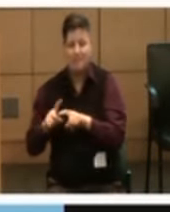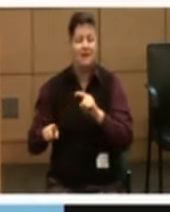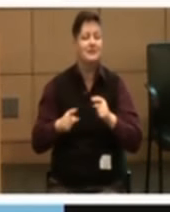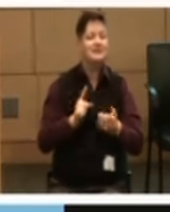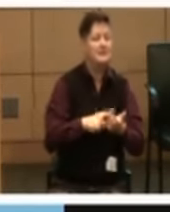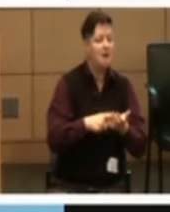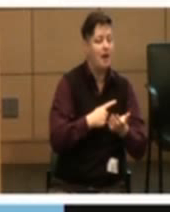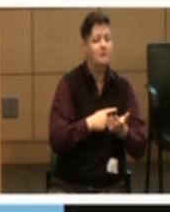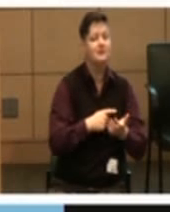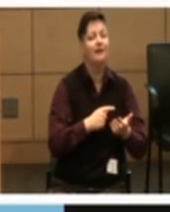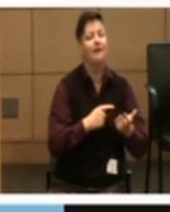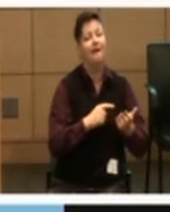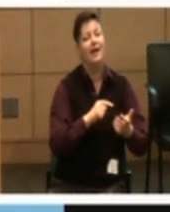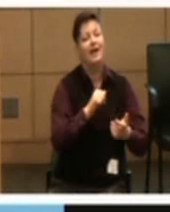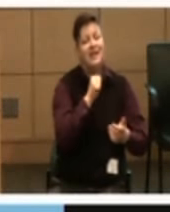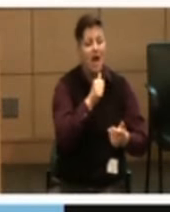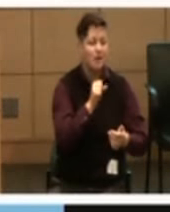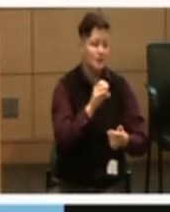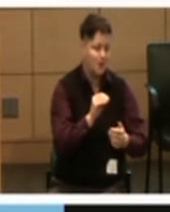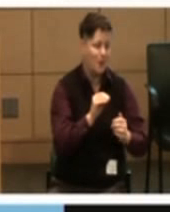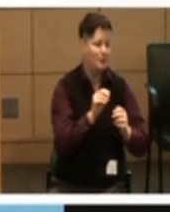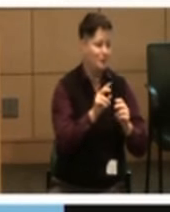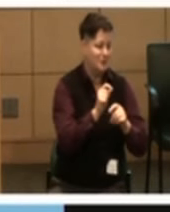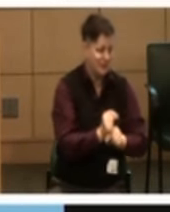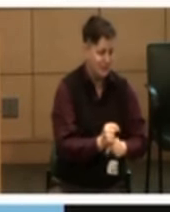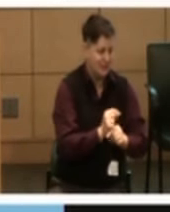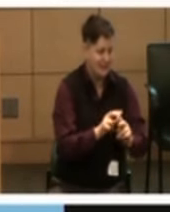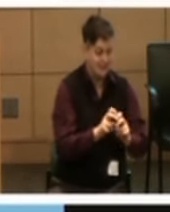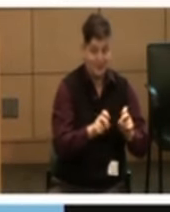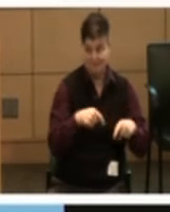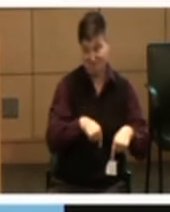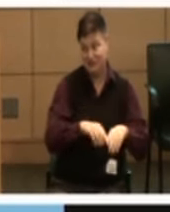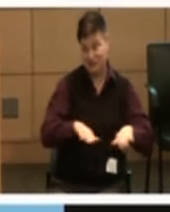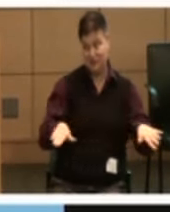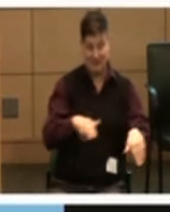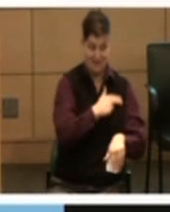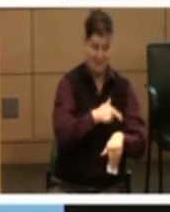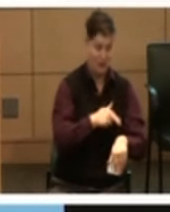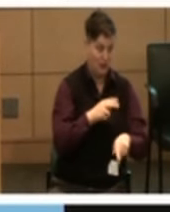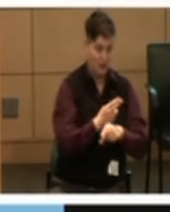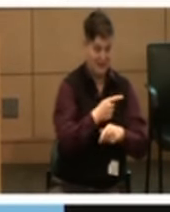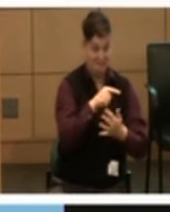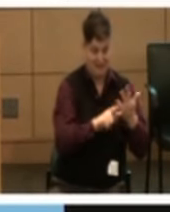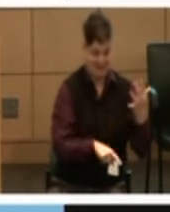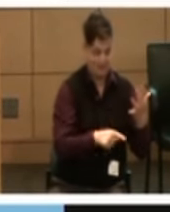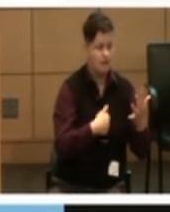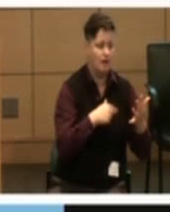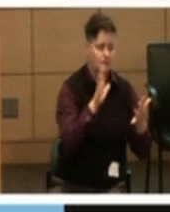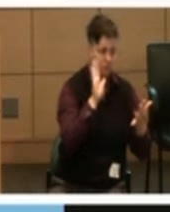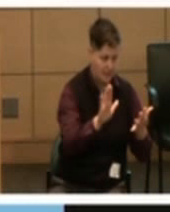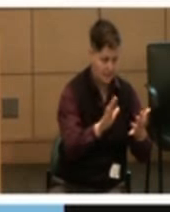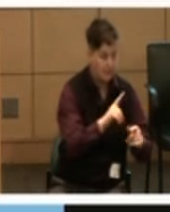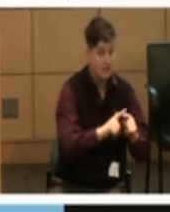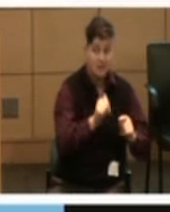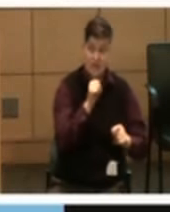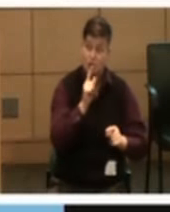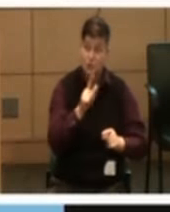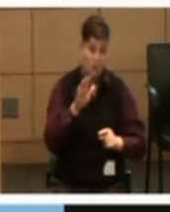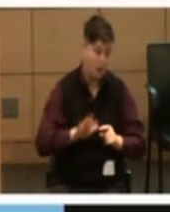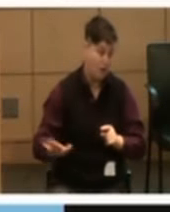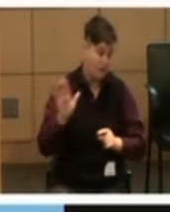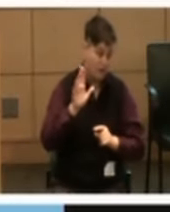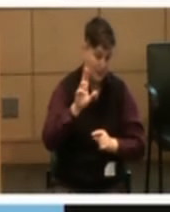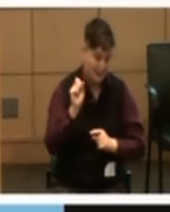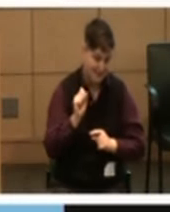here at the Children's Hospital, they do include a lot of these, so that's awesome. But that's not the case everywhere across the nation, unfortunately.